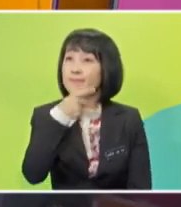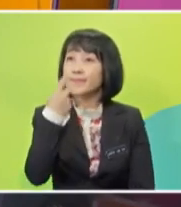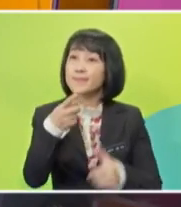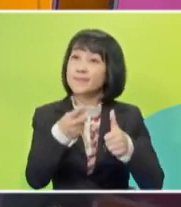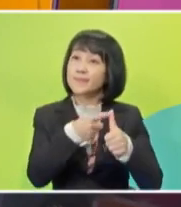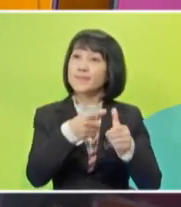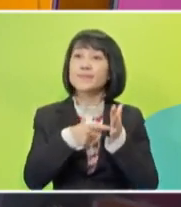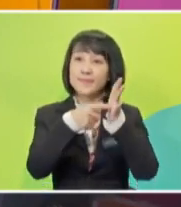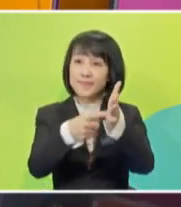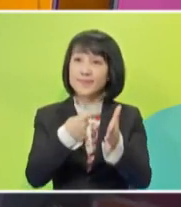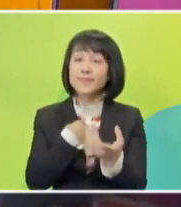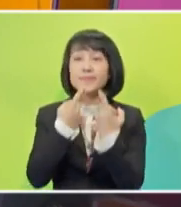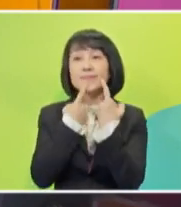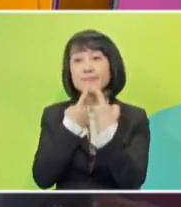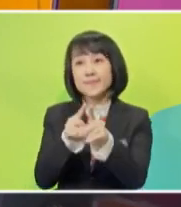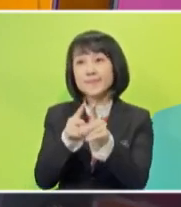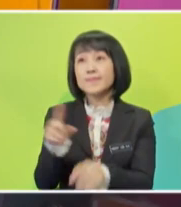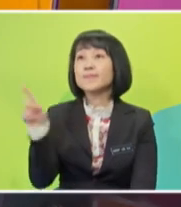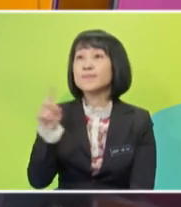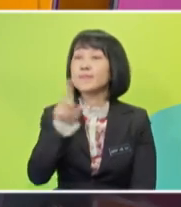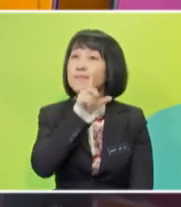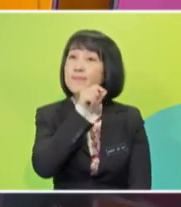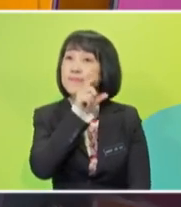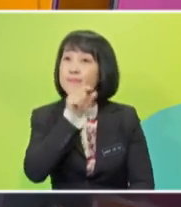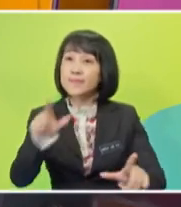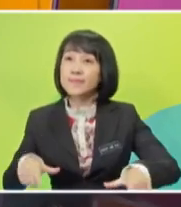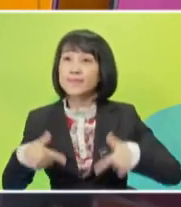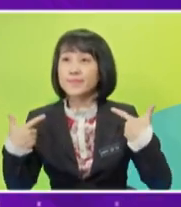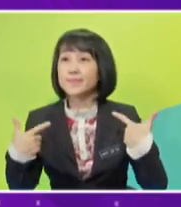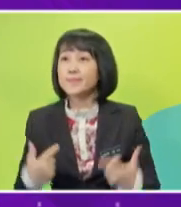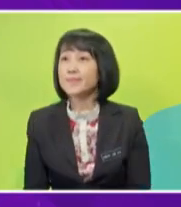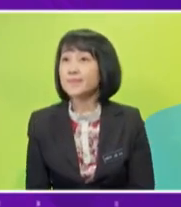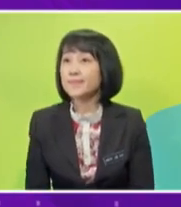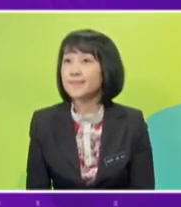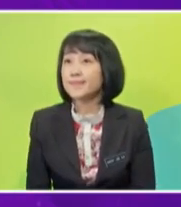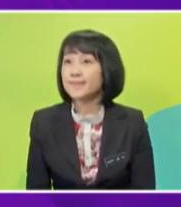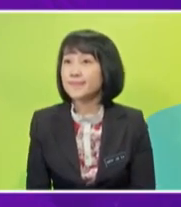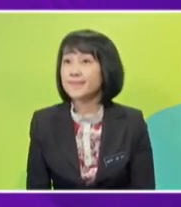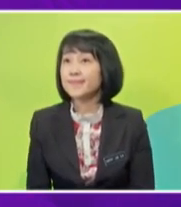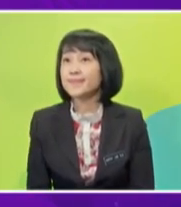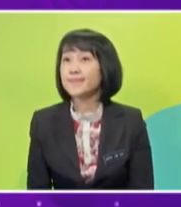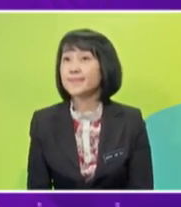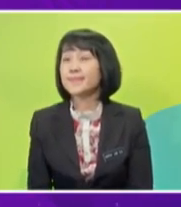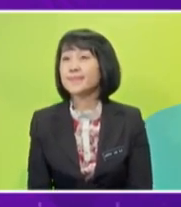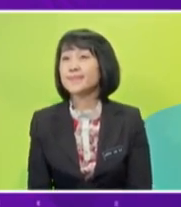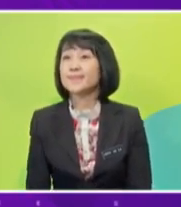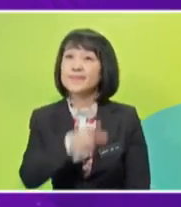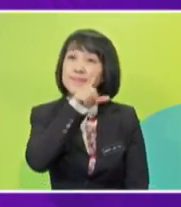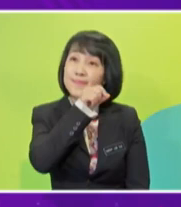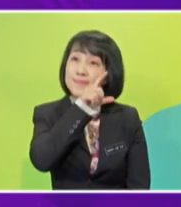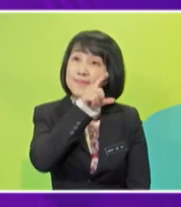give me the answer. Where does the parrot live? Let's see. Oh, wow. Okay,